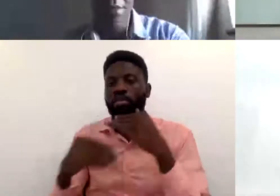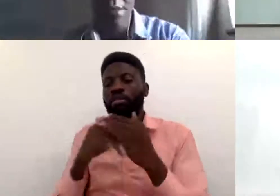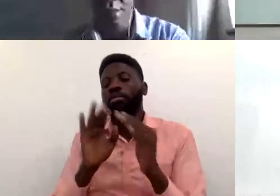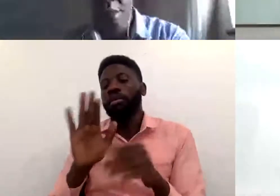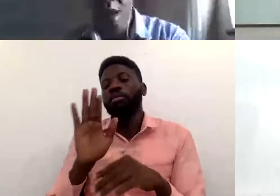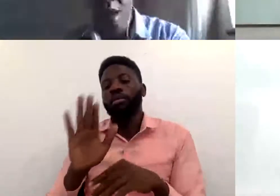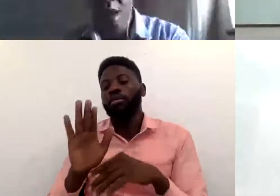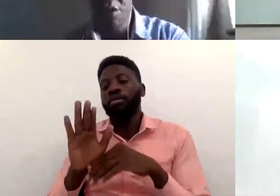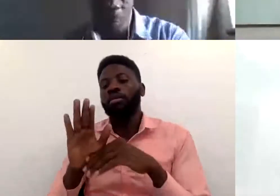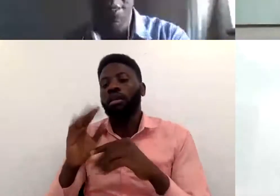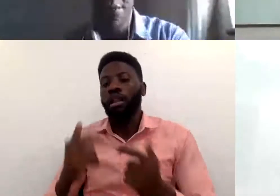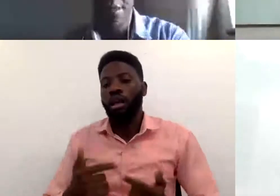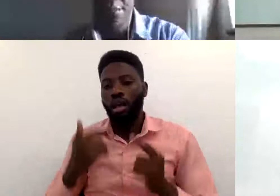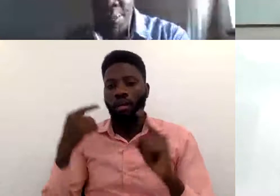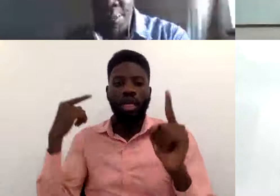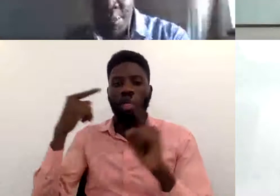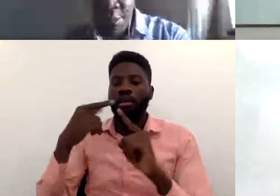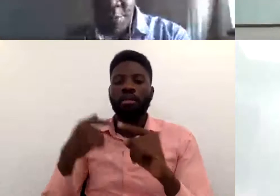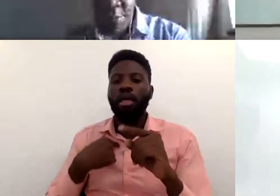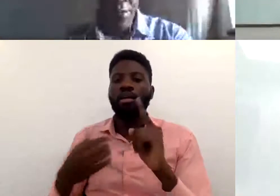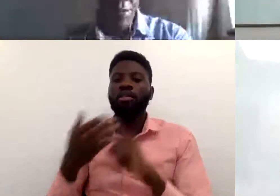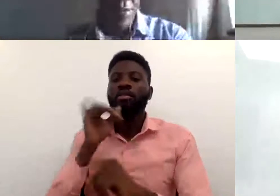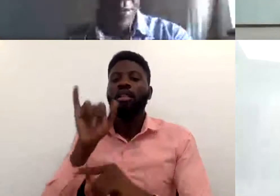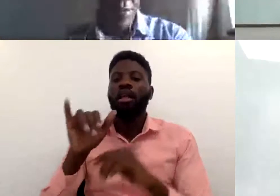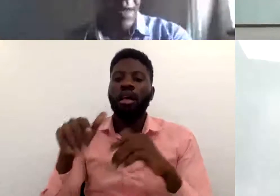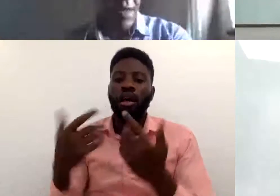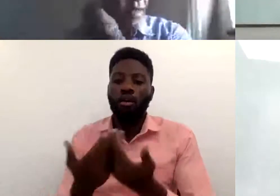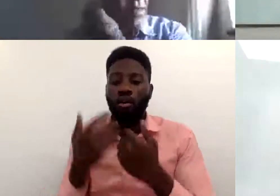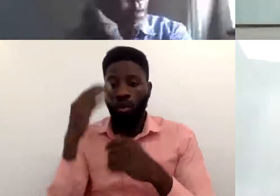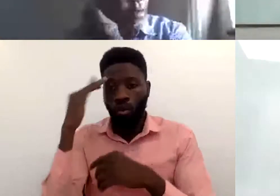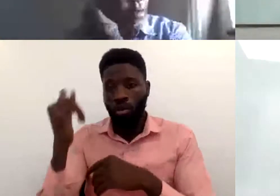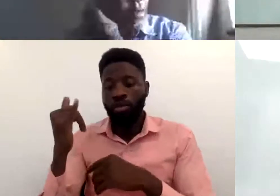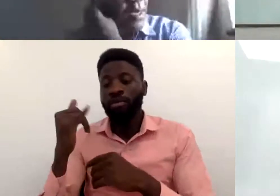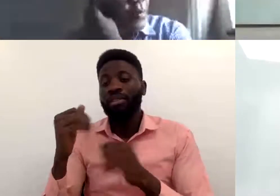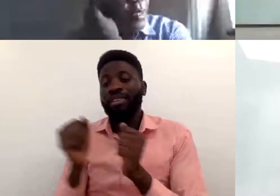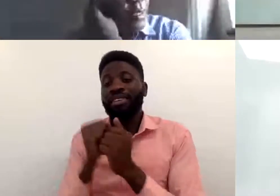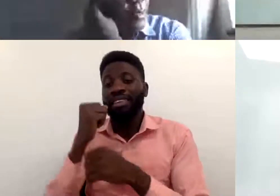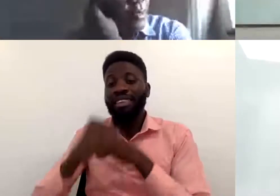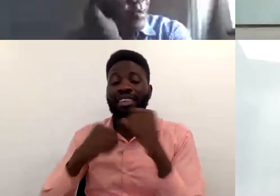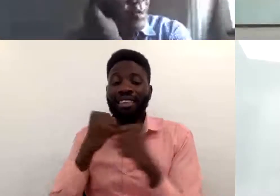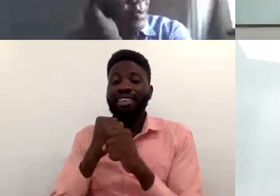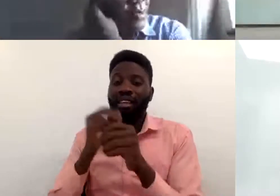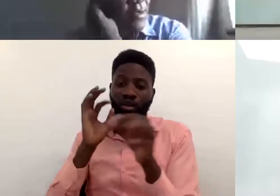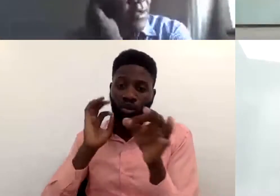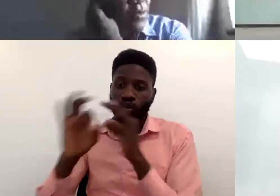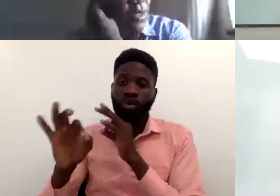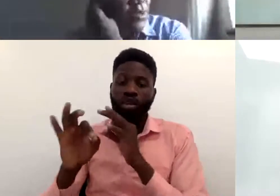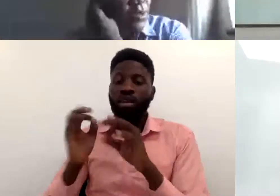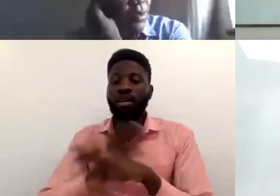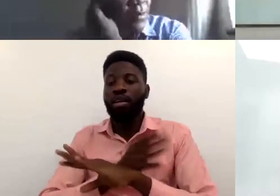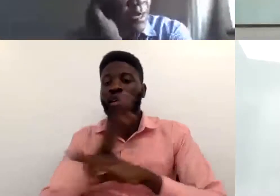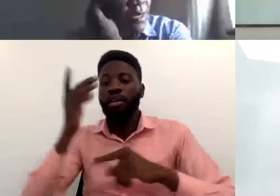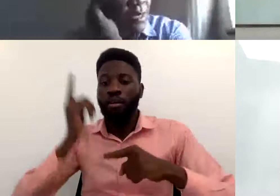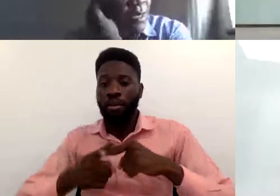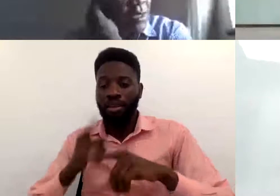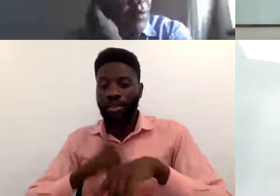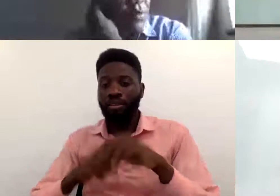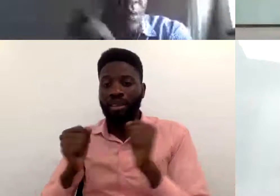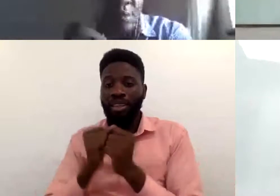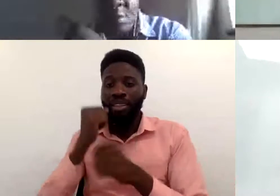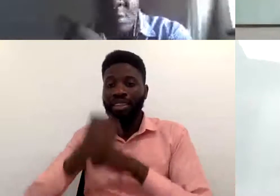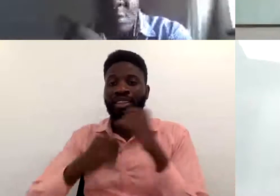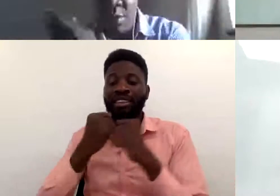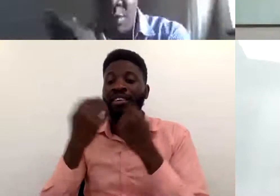guardrails around how do I attain that. Because you realize 10 years will pass very quickly, and after 10 years, you might not have much to